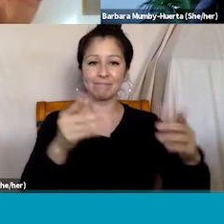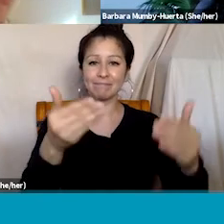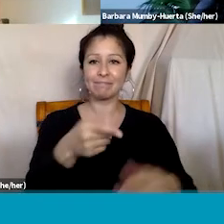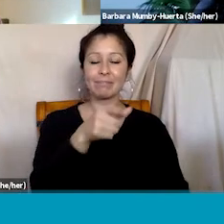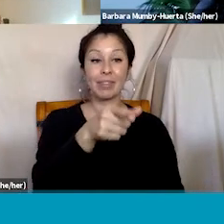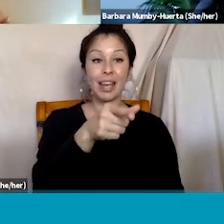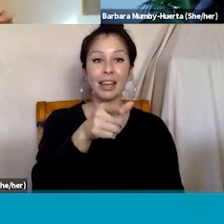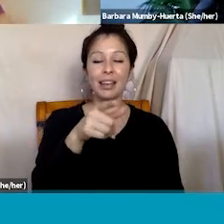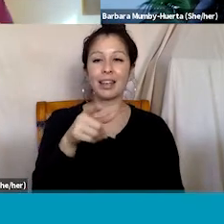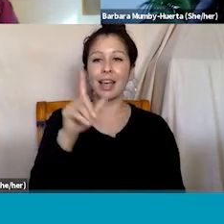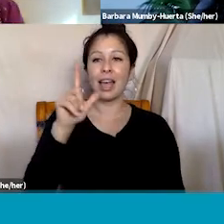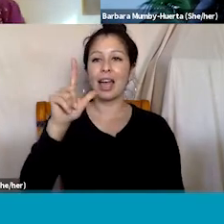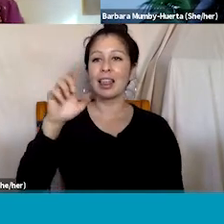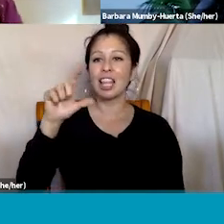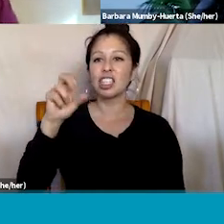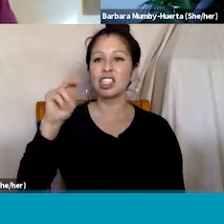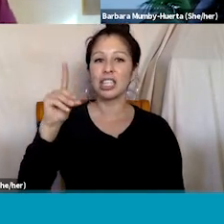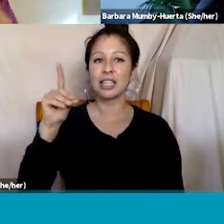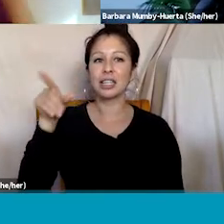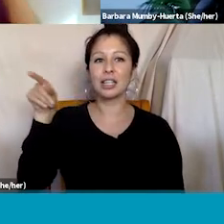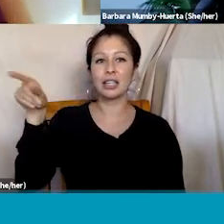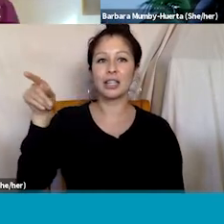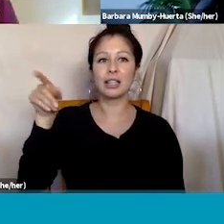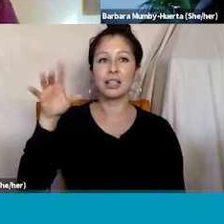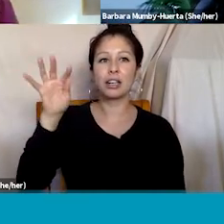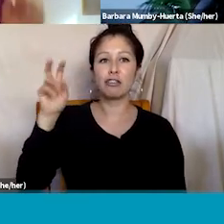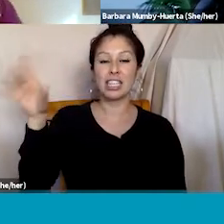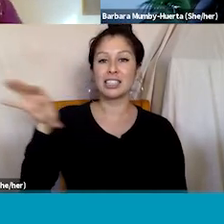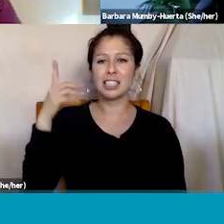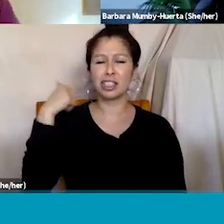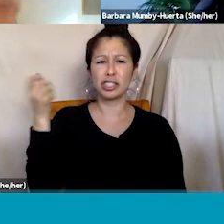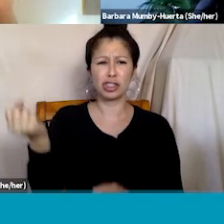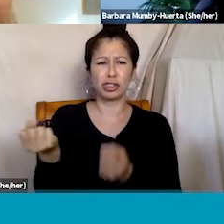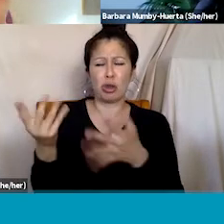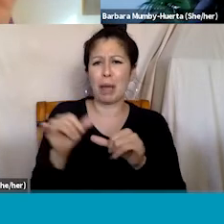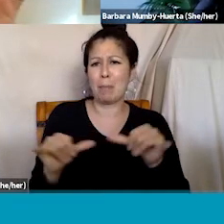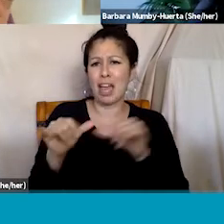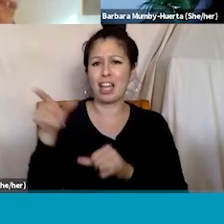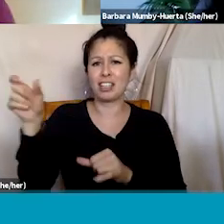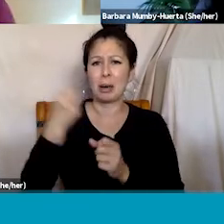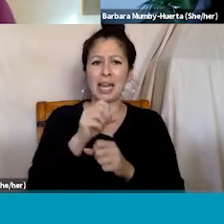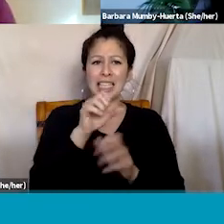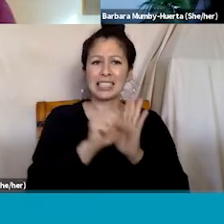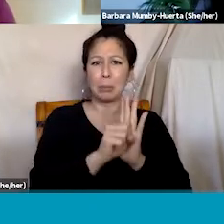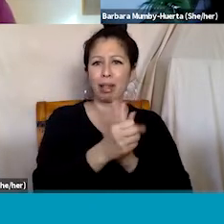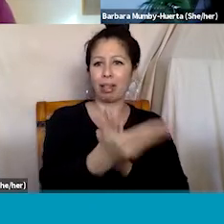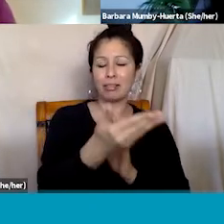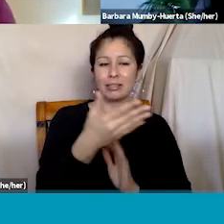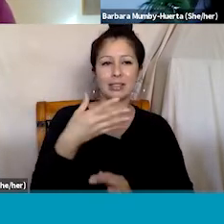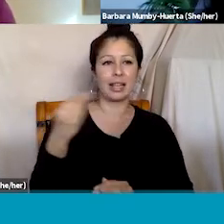So this is a legend that Frances Cachapero did, because she had so many patterns. She had to make little symbols.